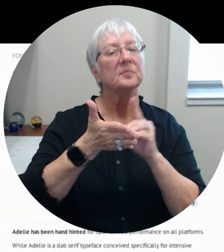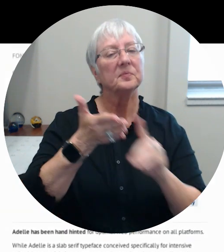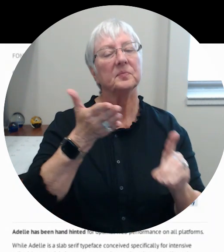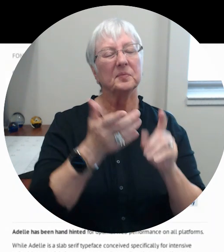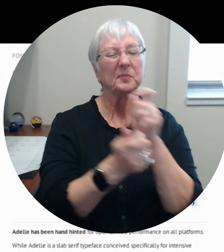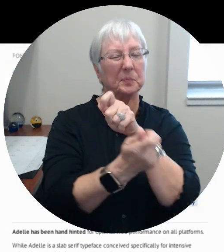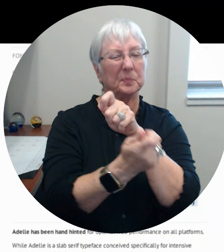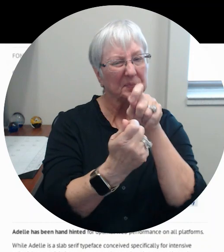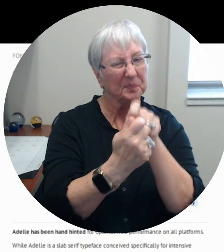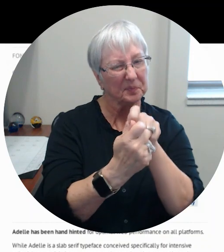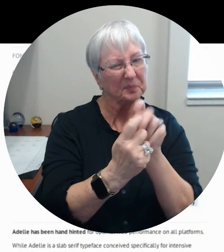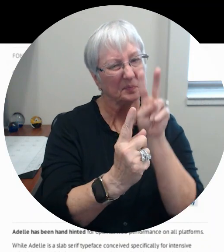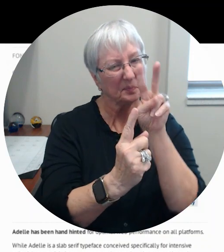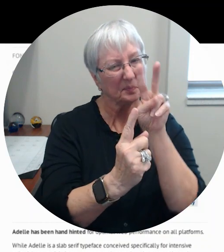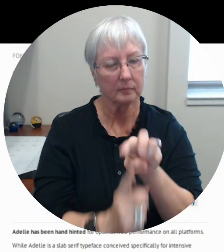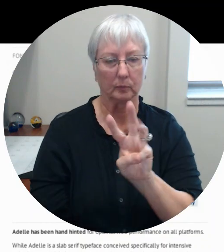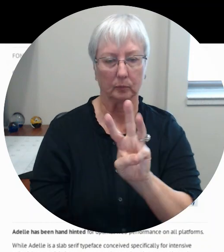mind.